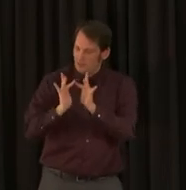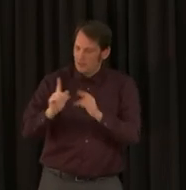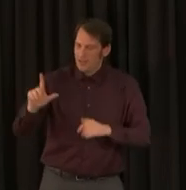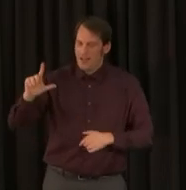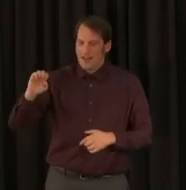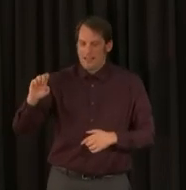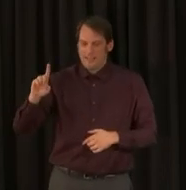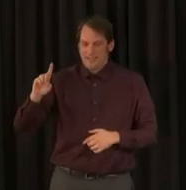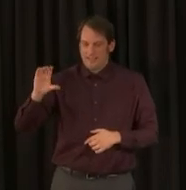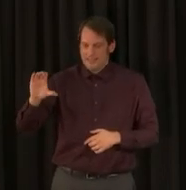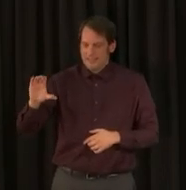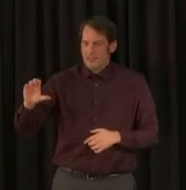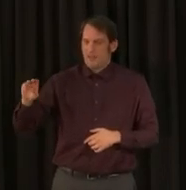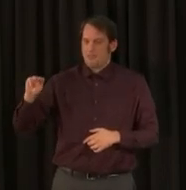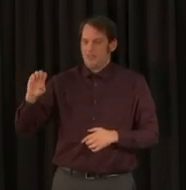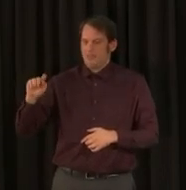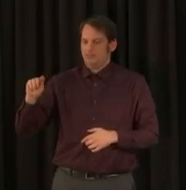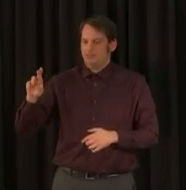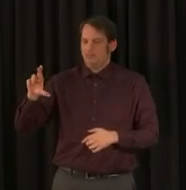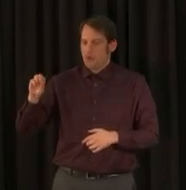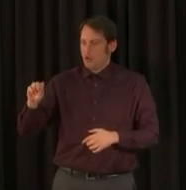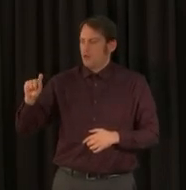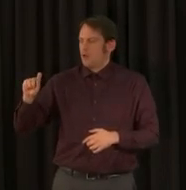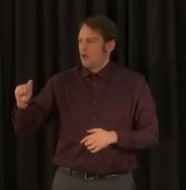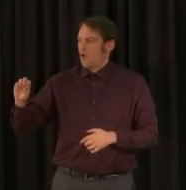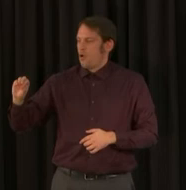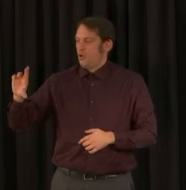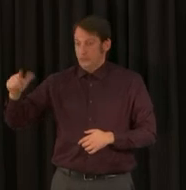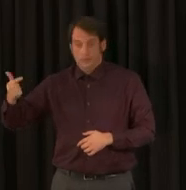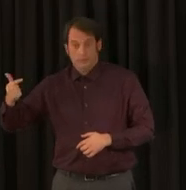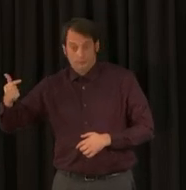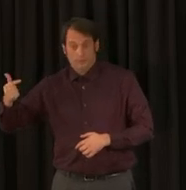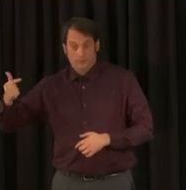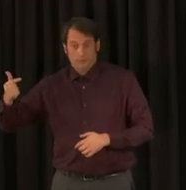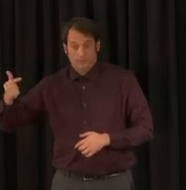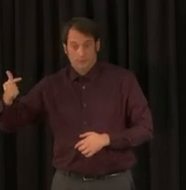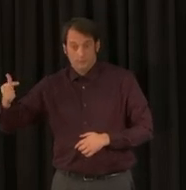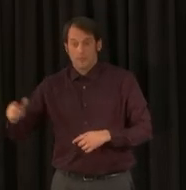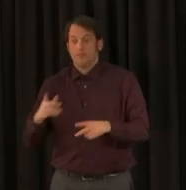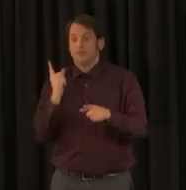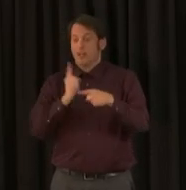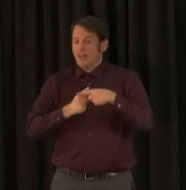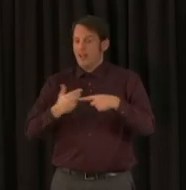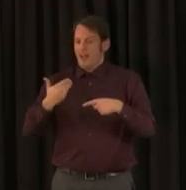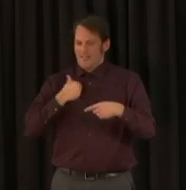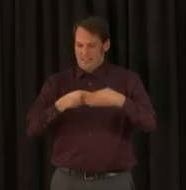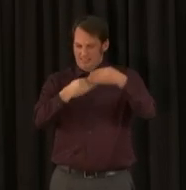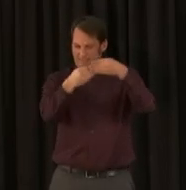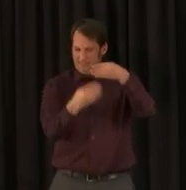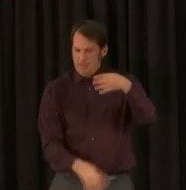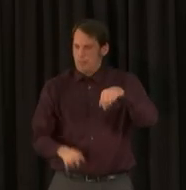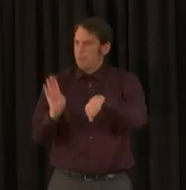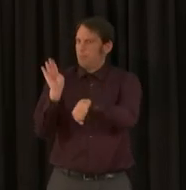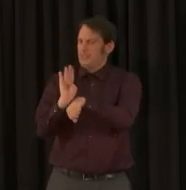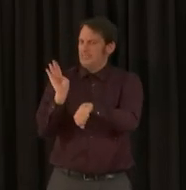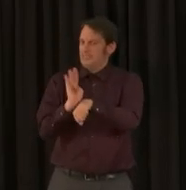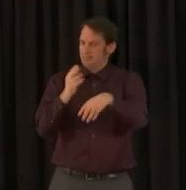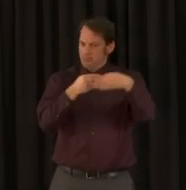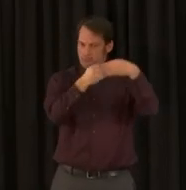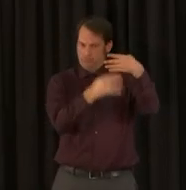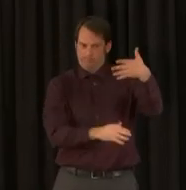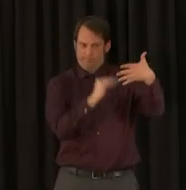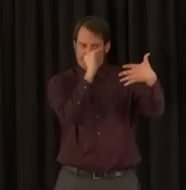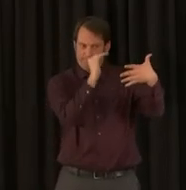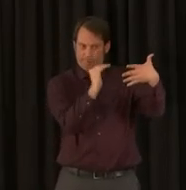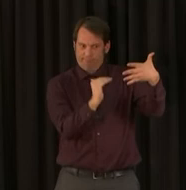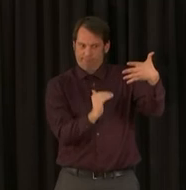ledcmetro.org, /SBA PPP. But we also have a business directory of local DC businesses. You can get yourself on there as